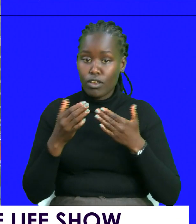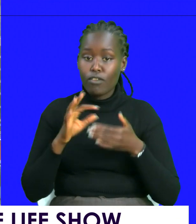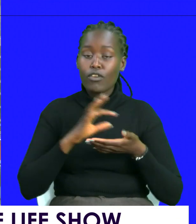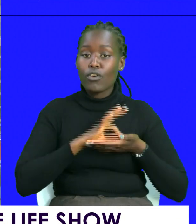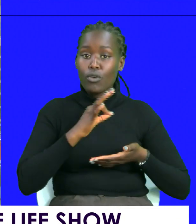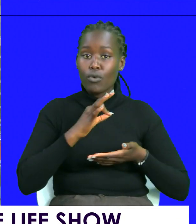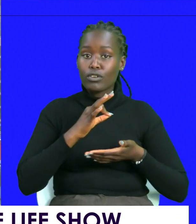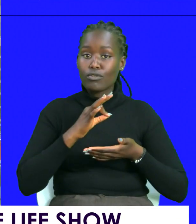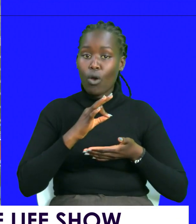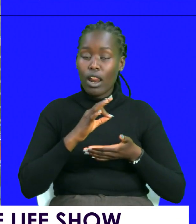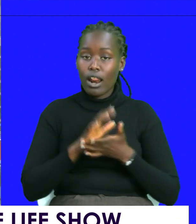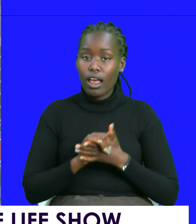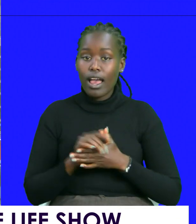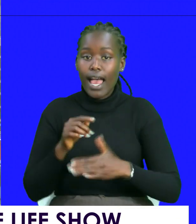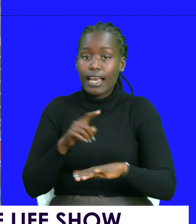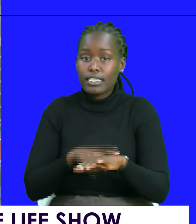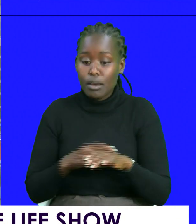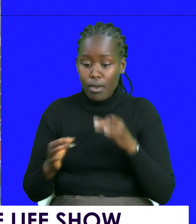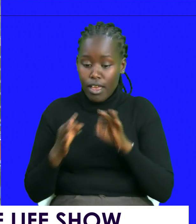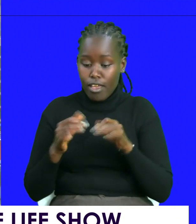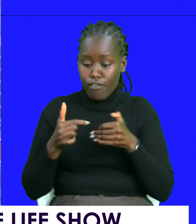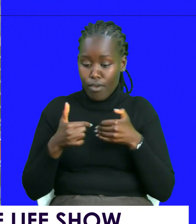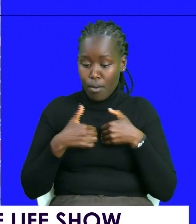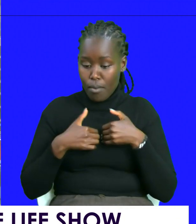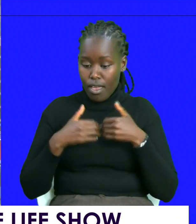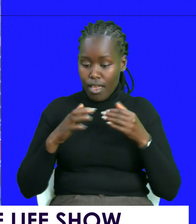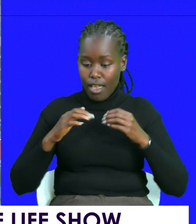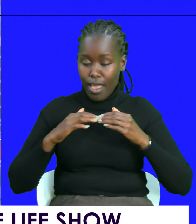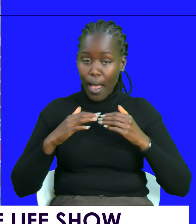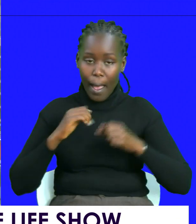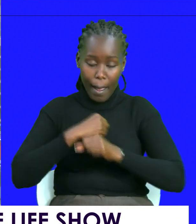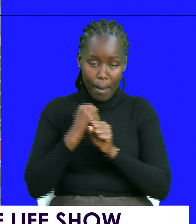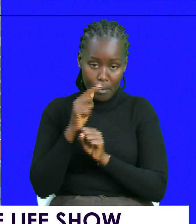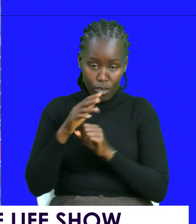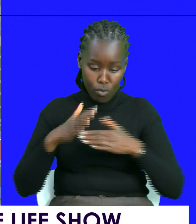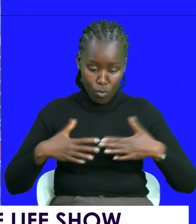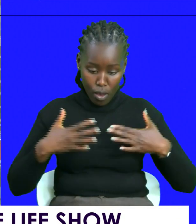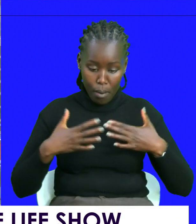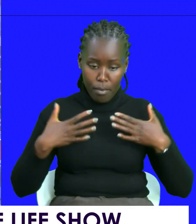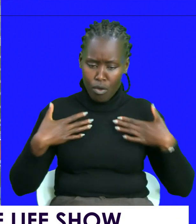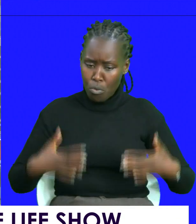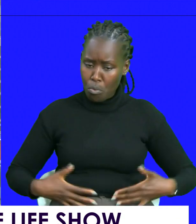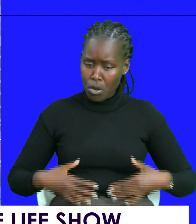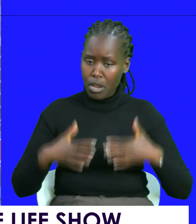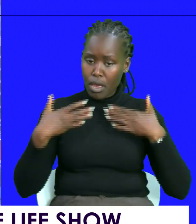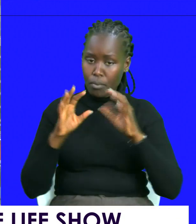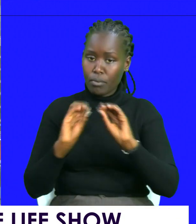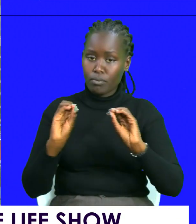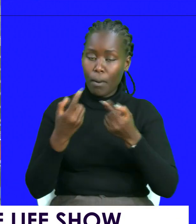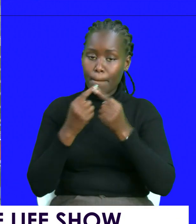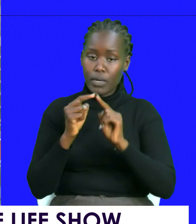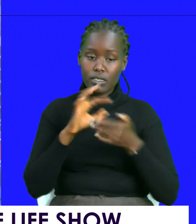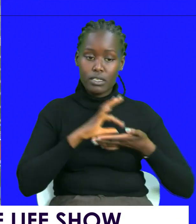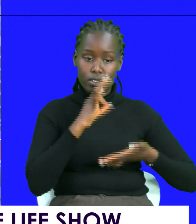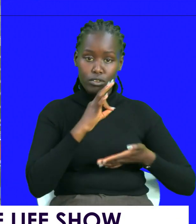I make you happy right now, it is not your body that gets happy. It is your soul.